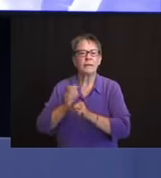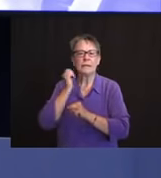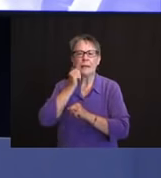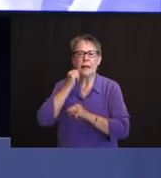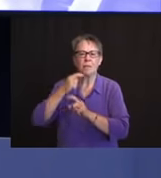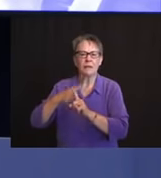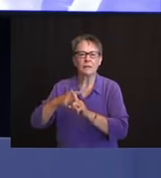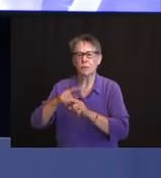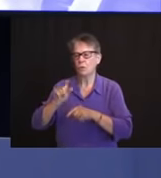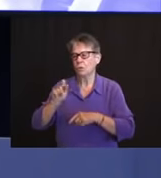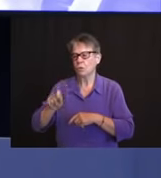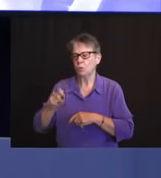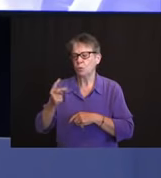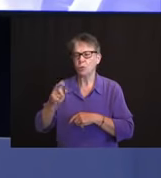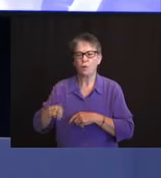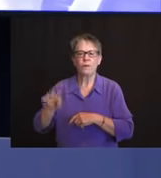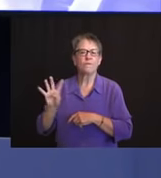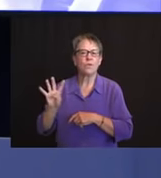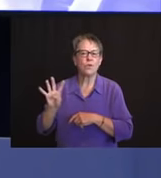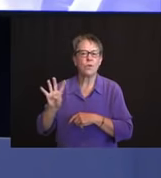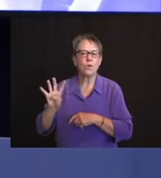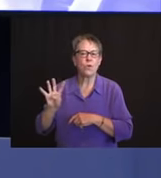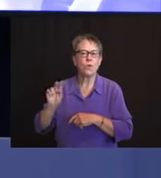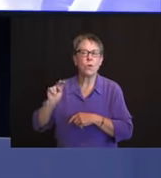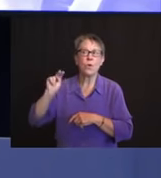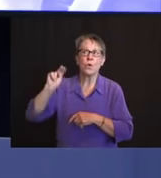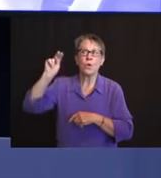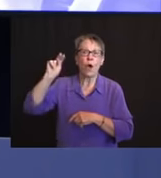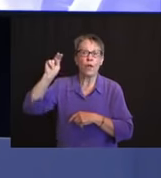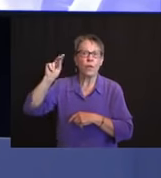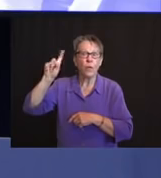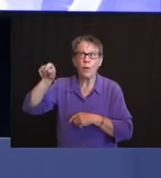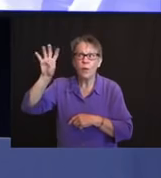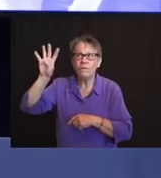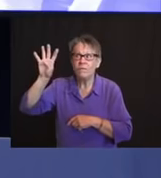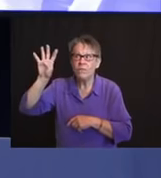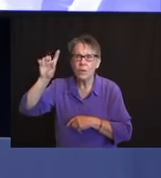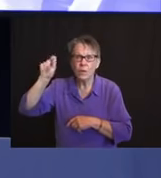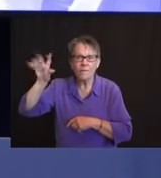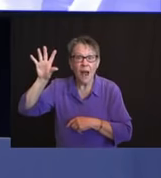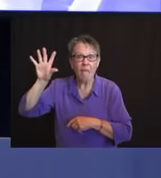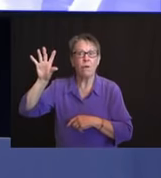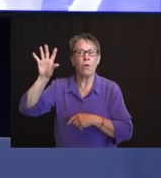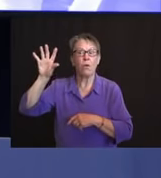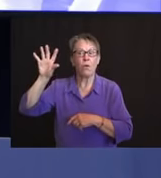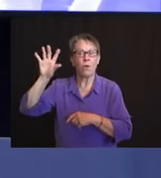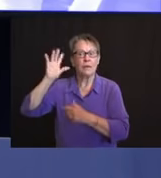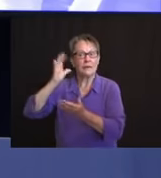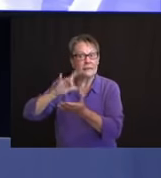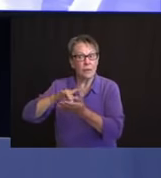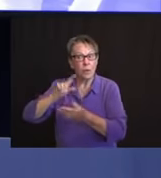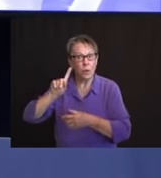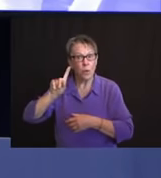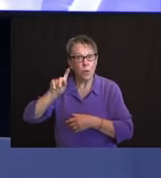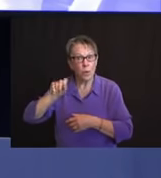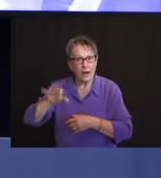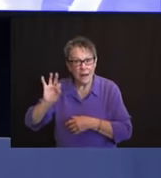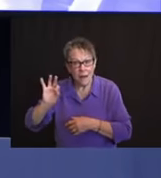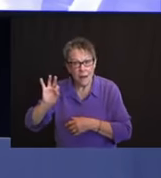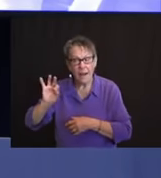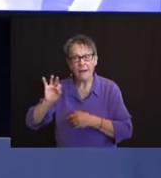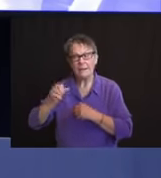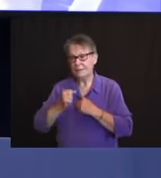The North is 1.55%, Central 1.94%. The southern part of the